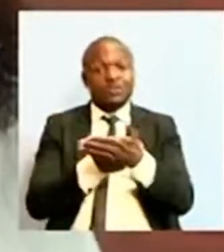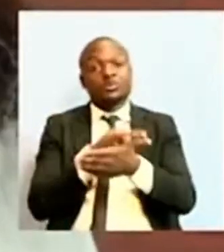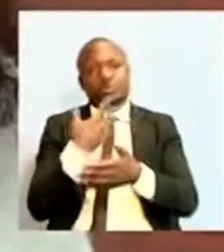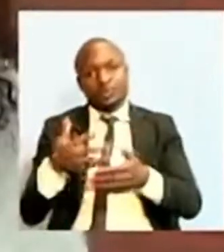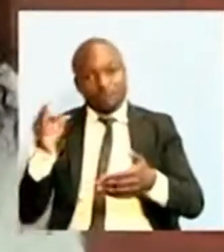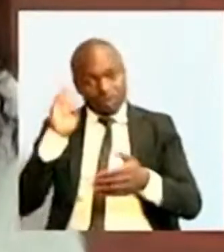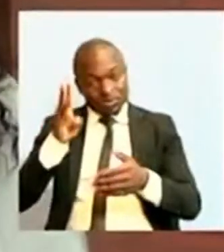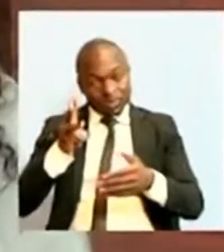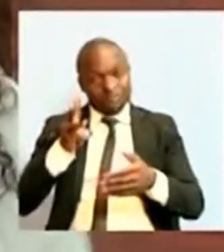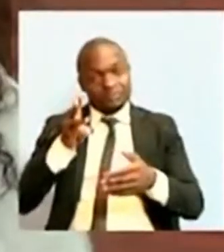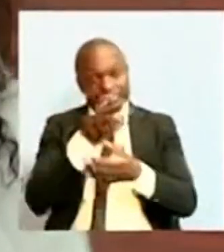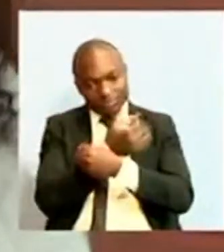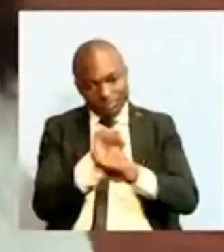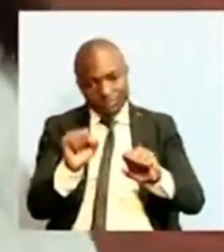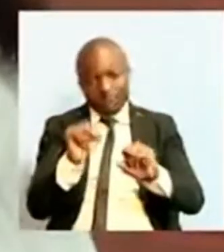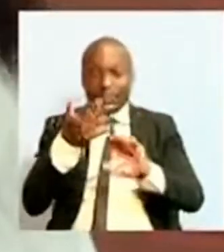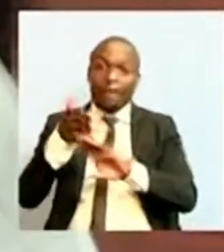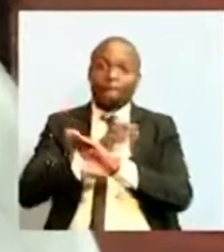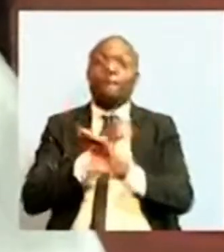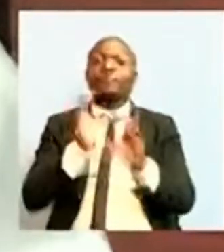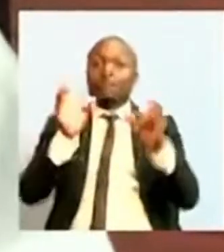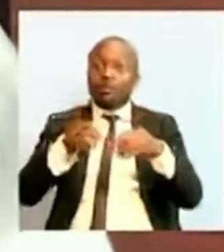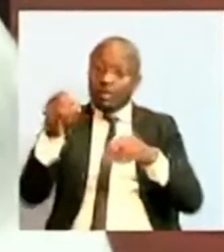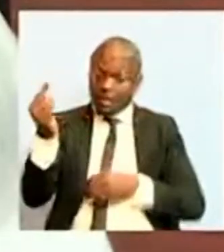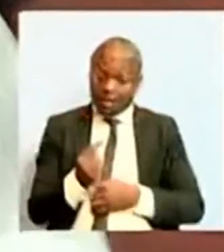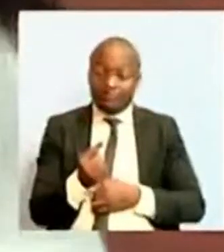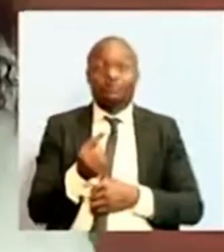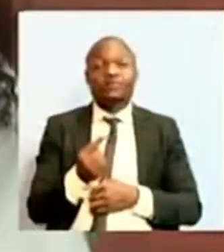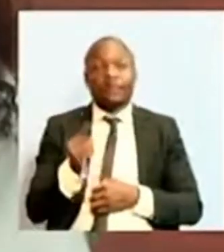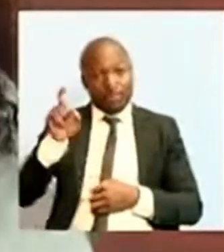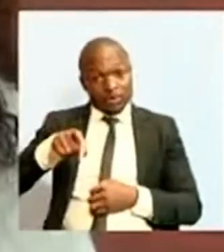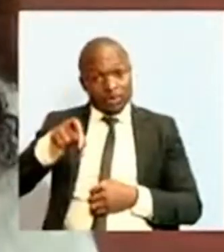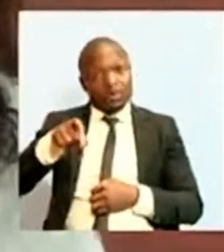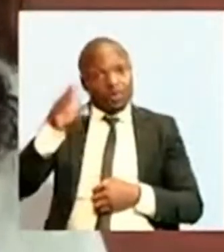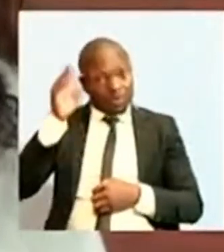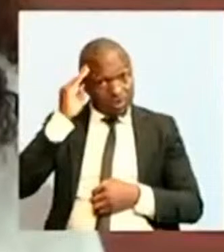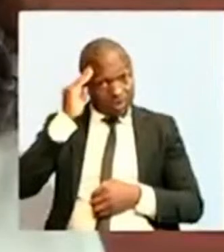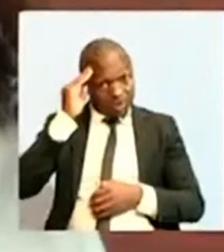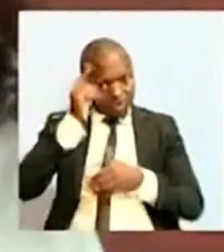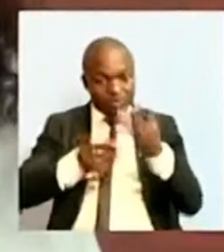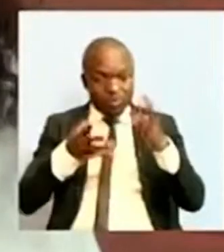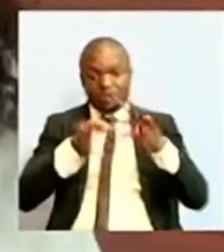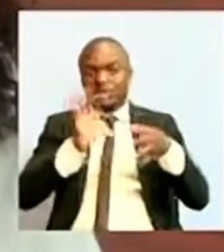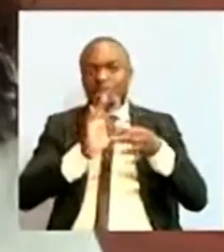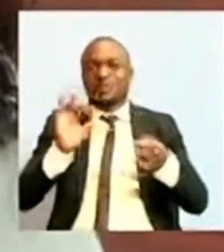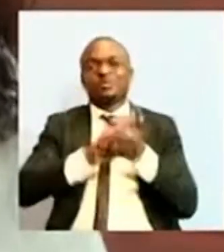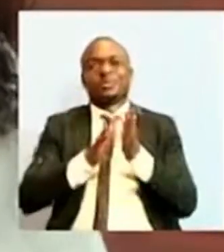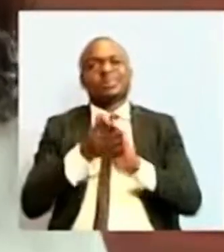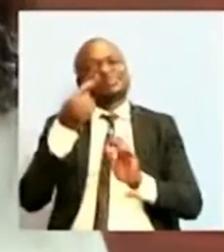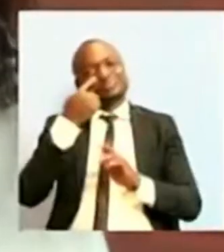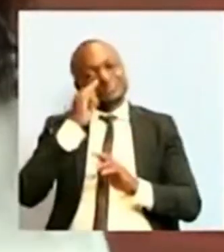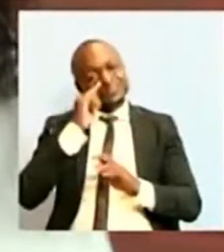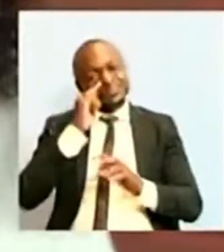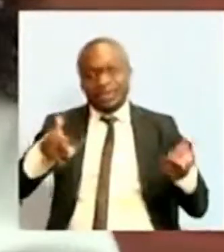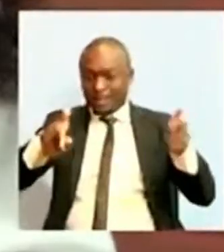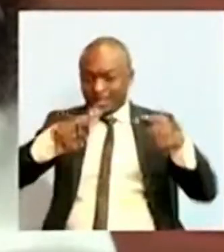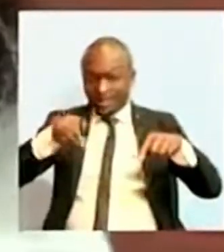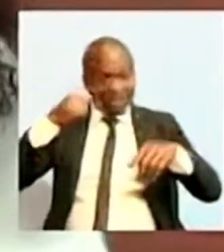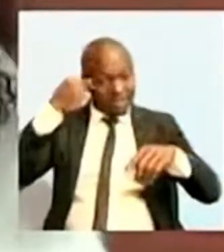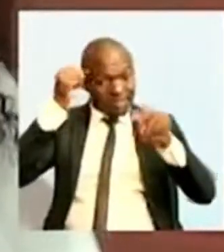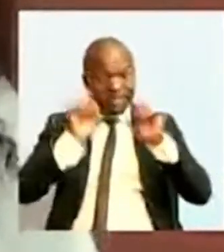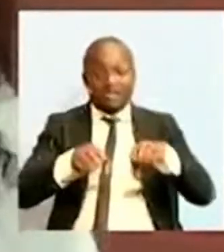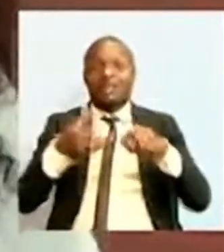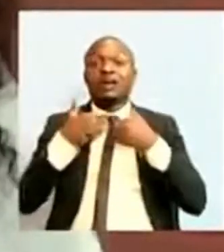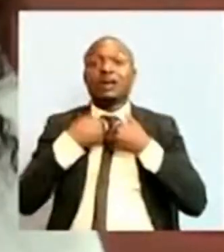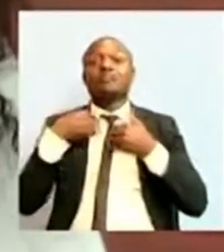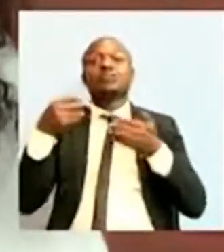resolve? Even before the councils come in, we know what the story is. It becomes boring, local government. Can we have